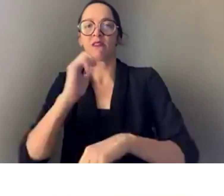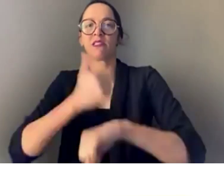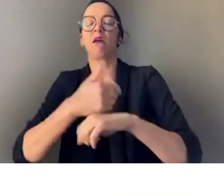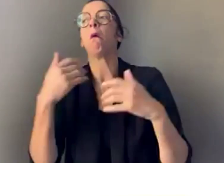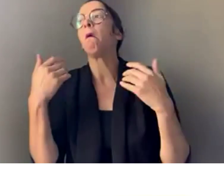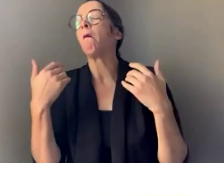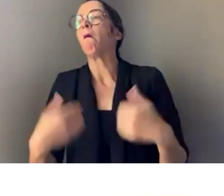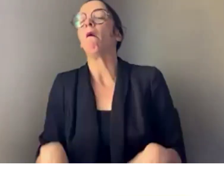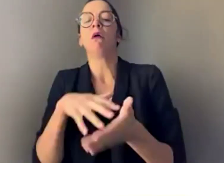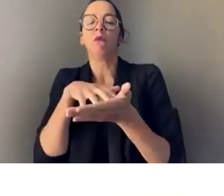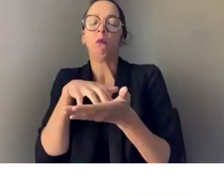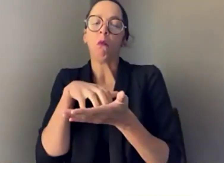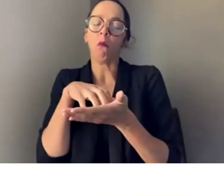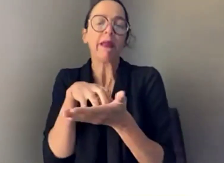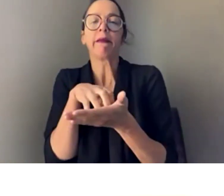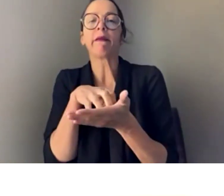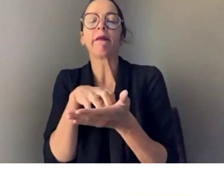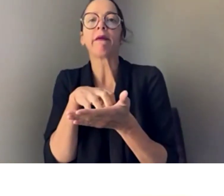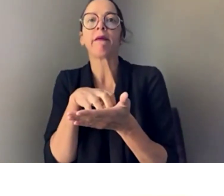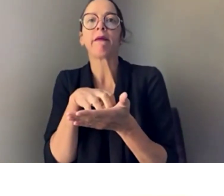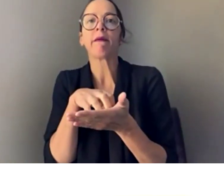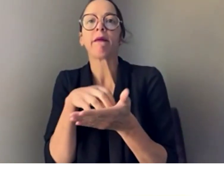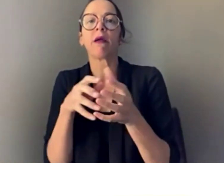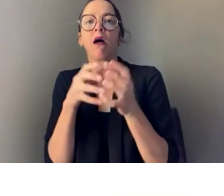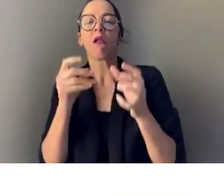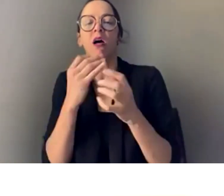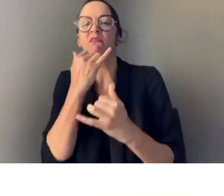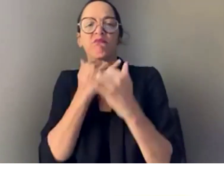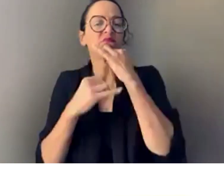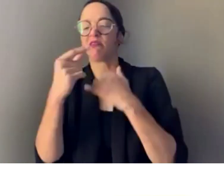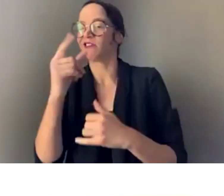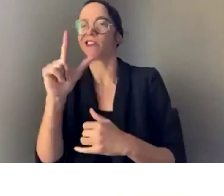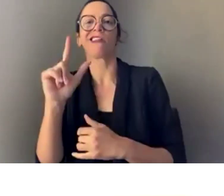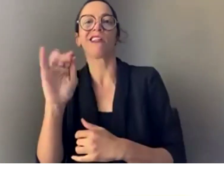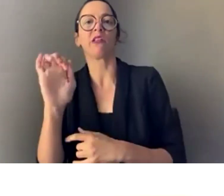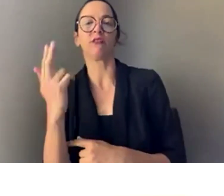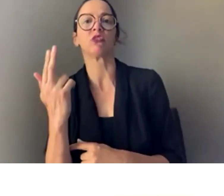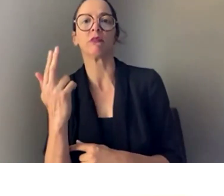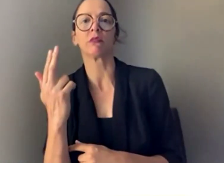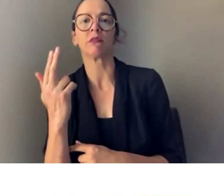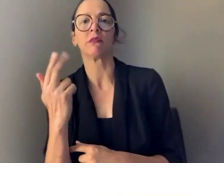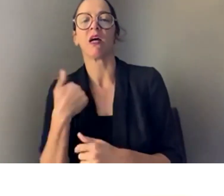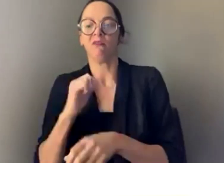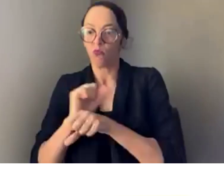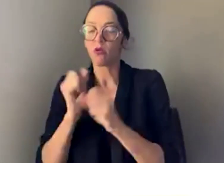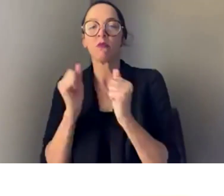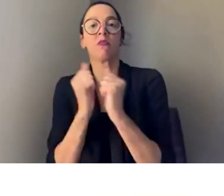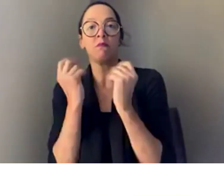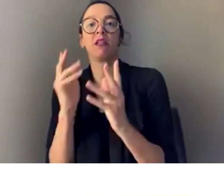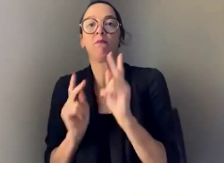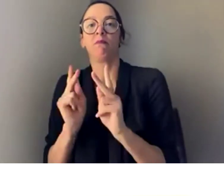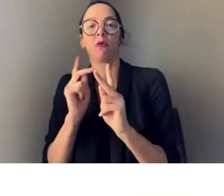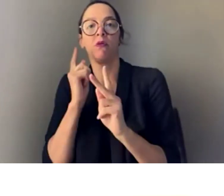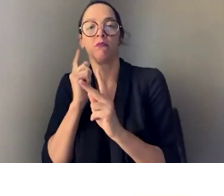faulty. I have people that have waited 6 months, and from the time that they were approved by Medi-Cal,